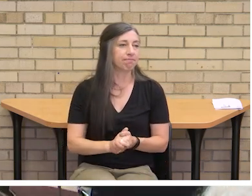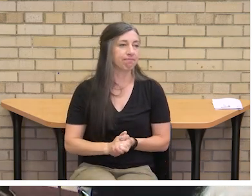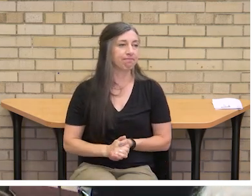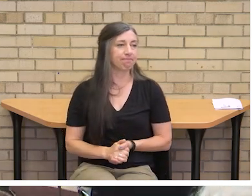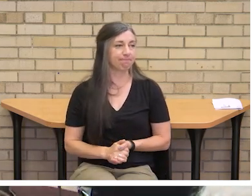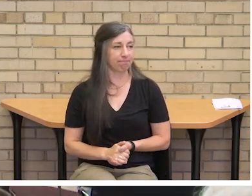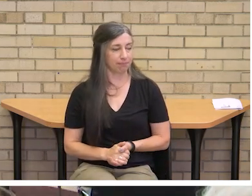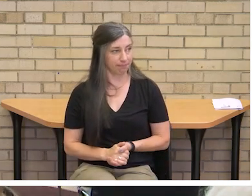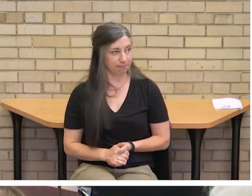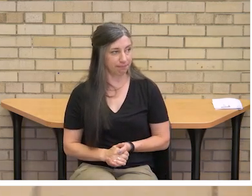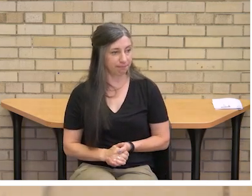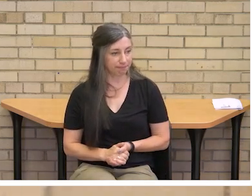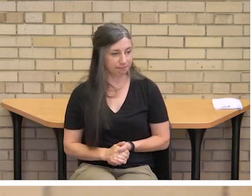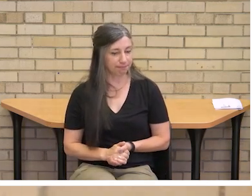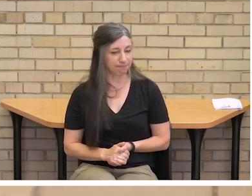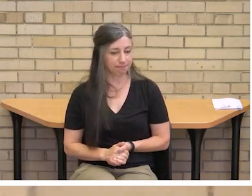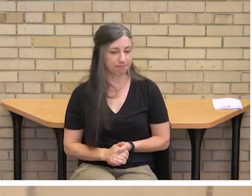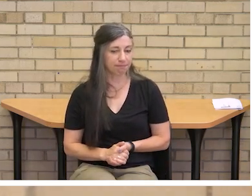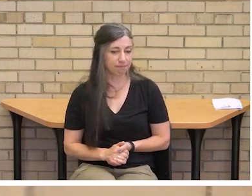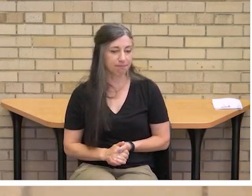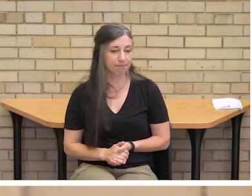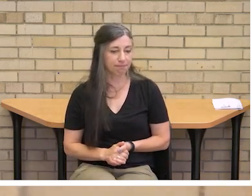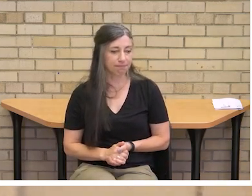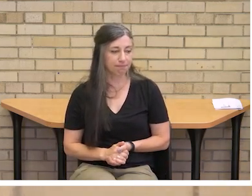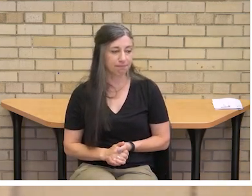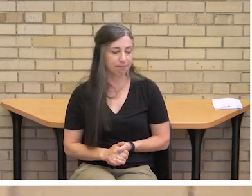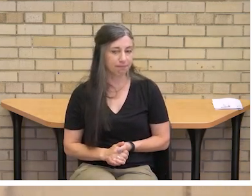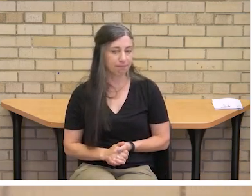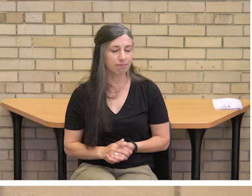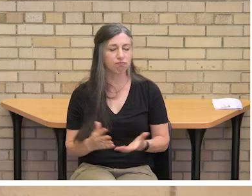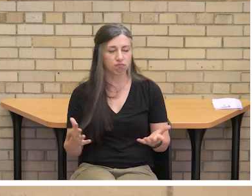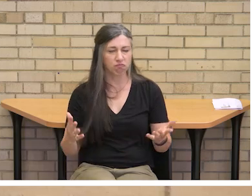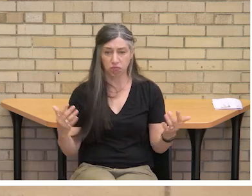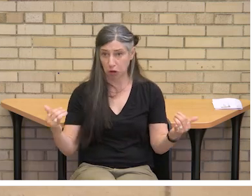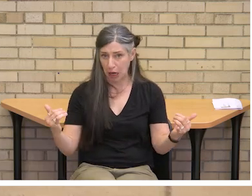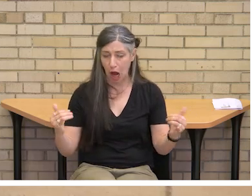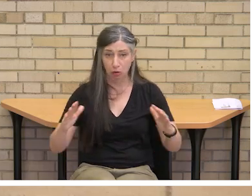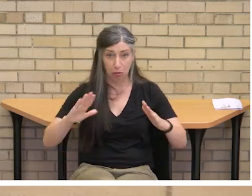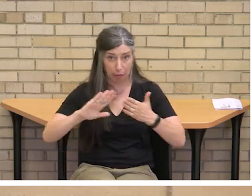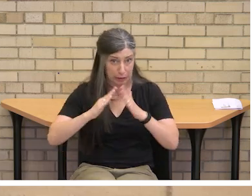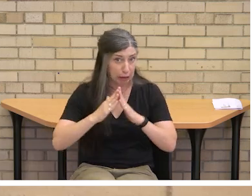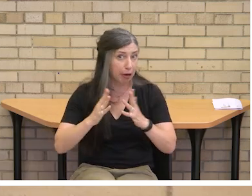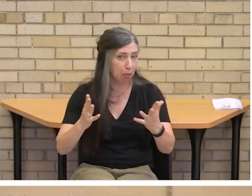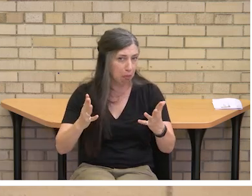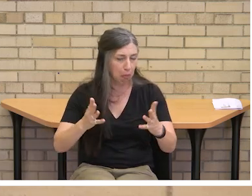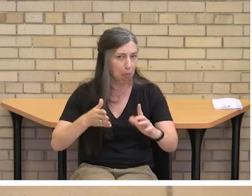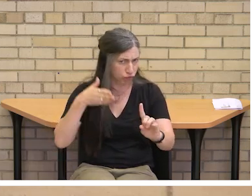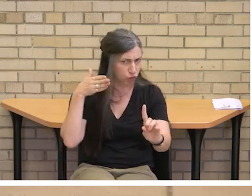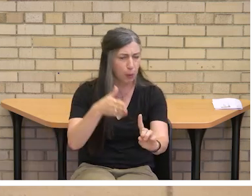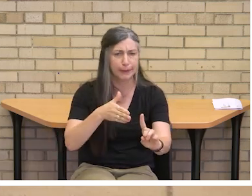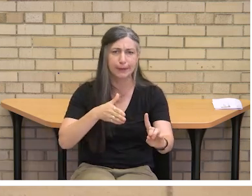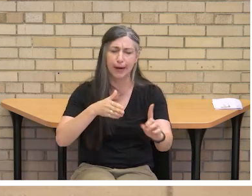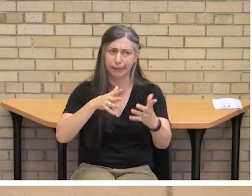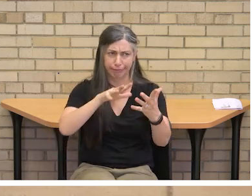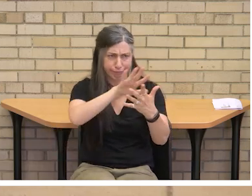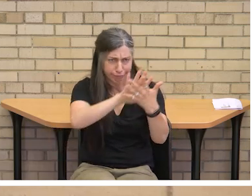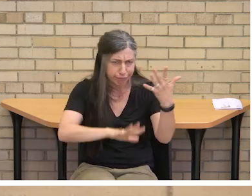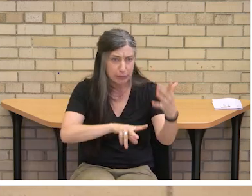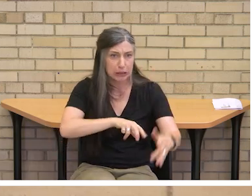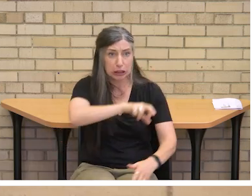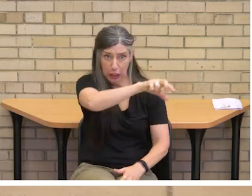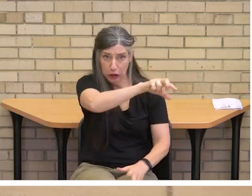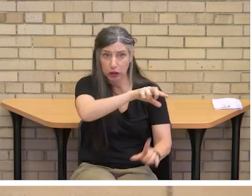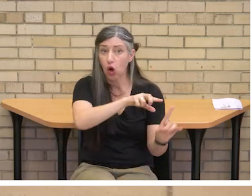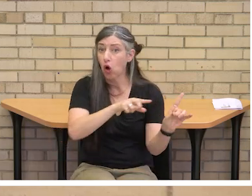that we do have some projects, some STEPS projects at the city level that we're working with the state to